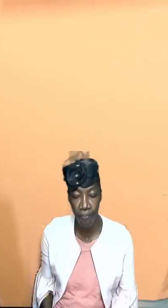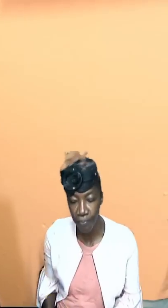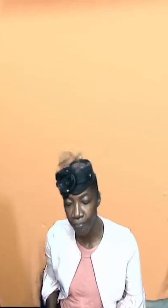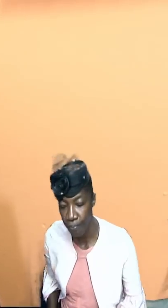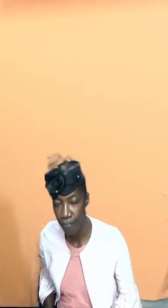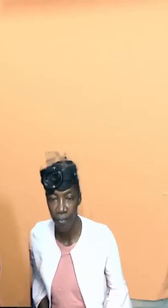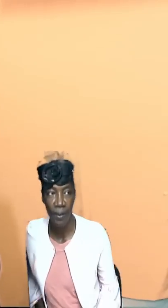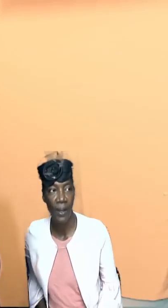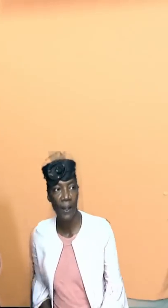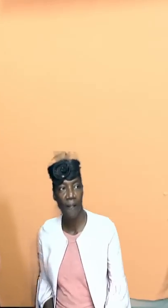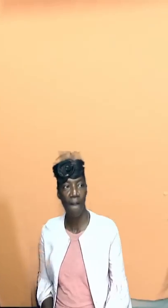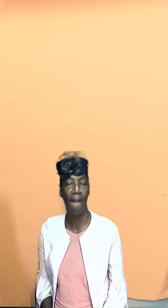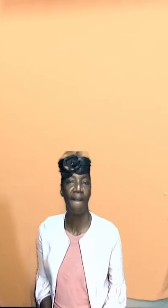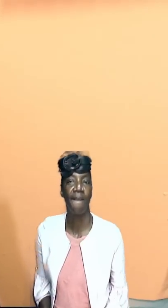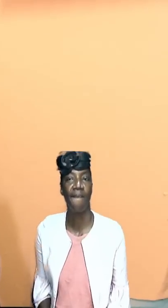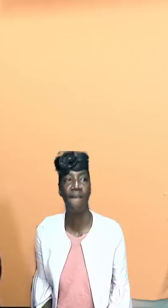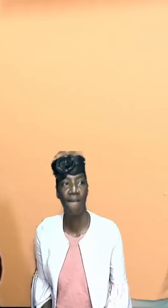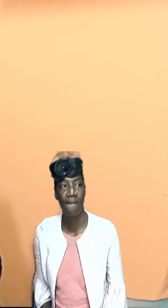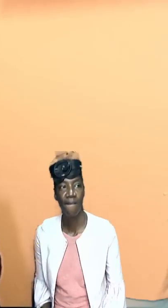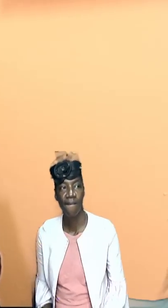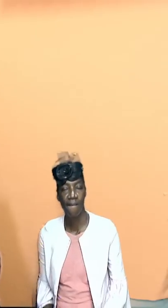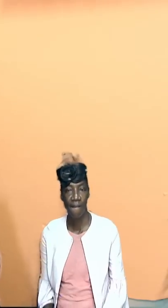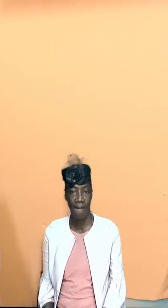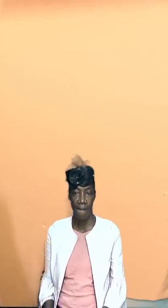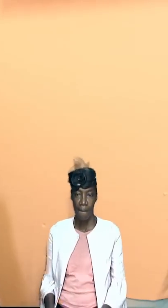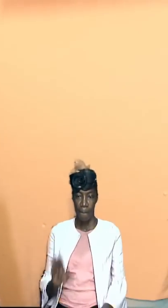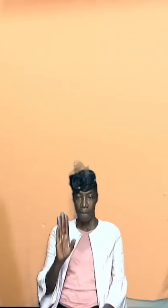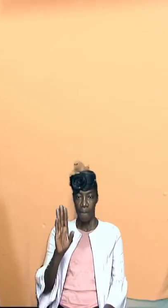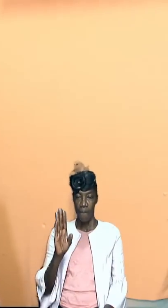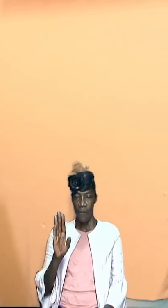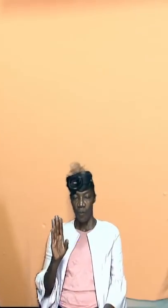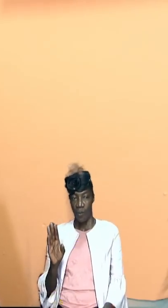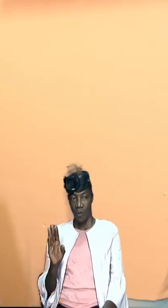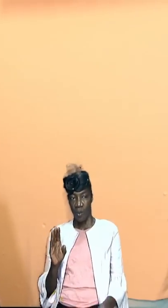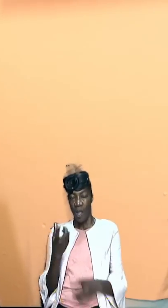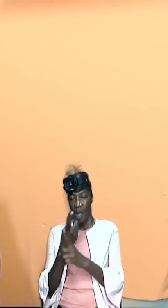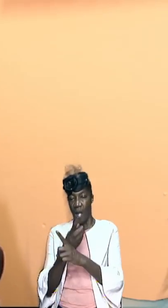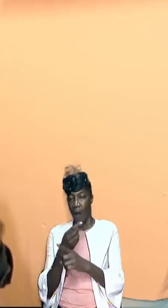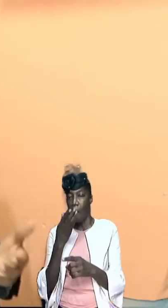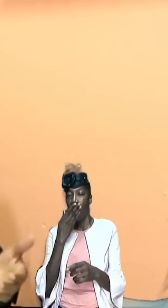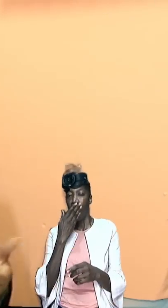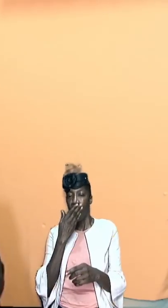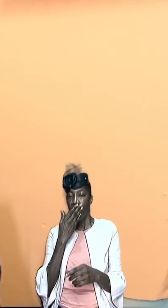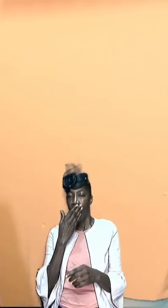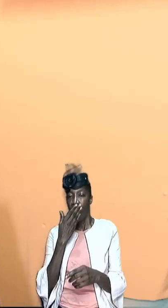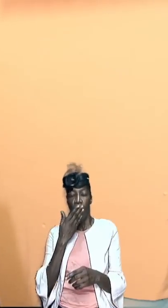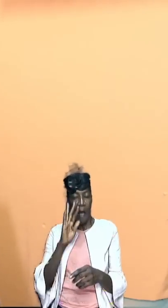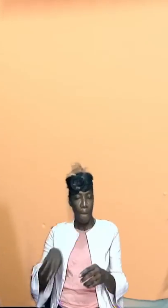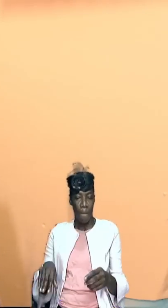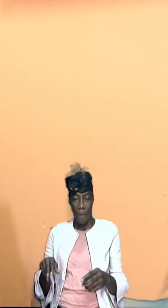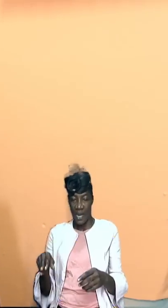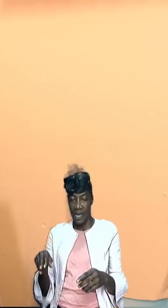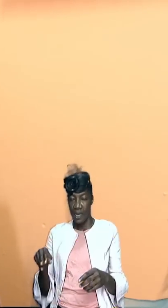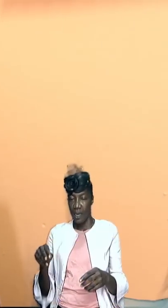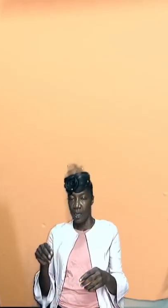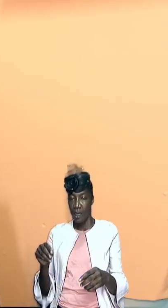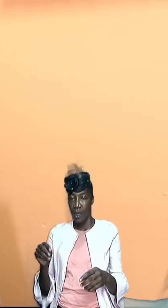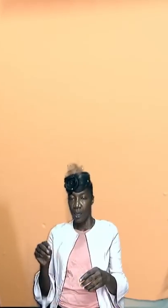the bull terrier, the Rottweiler looking a certain way, the Doberman looking a certain way,